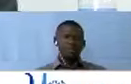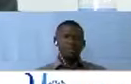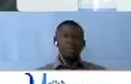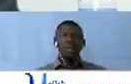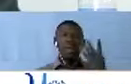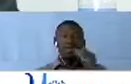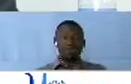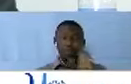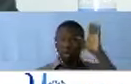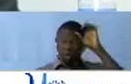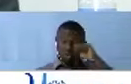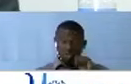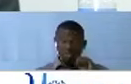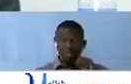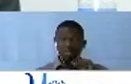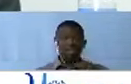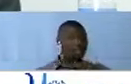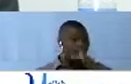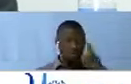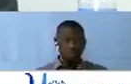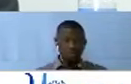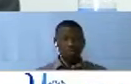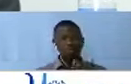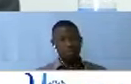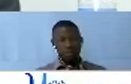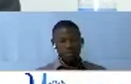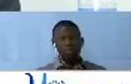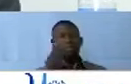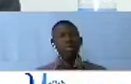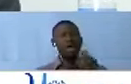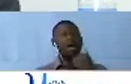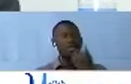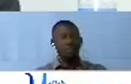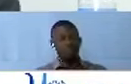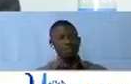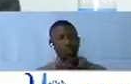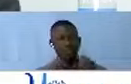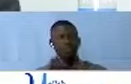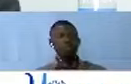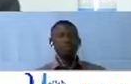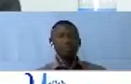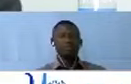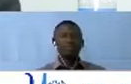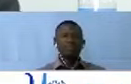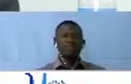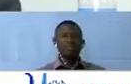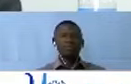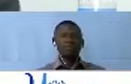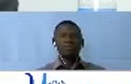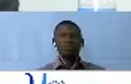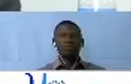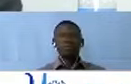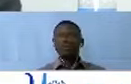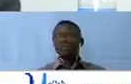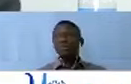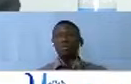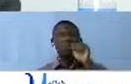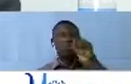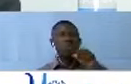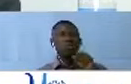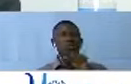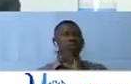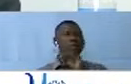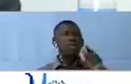right. Good. So what are your full names, Lamin? My name is Lamin Cham. It on me. You have to wait for